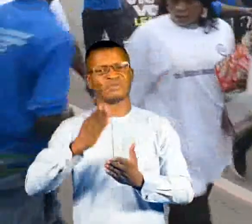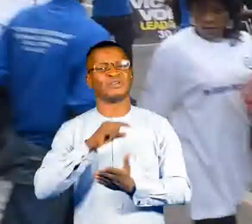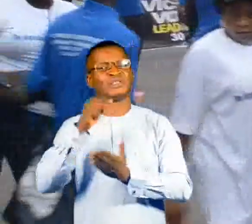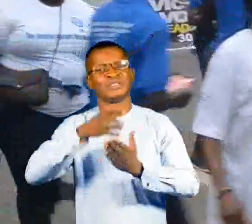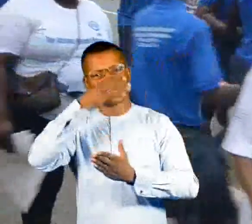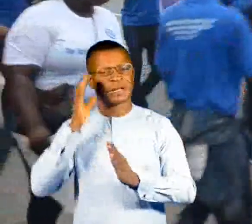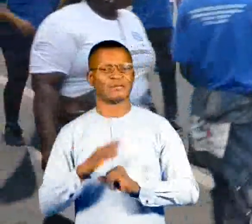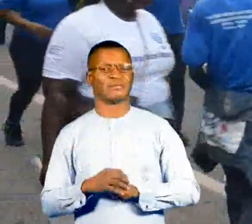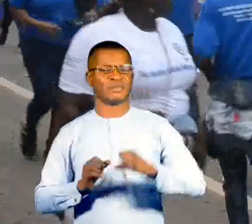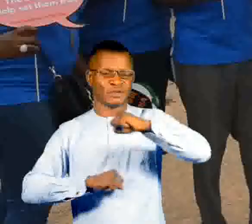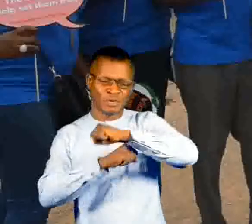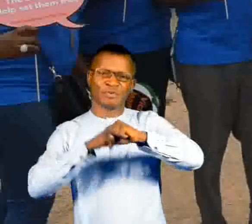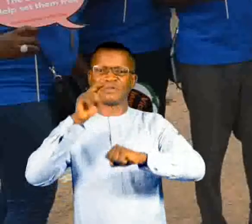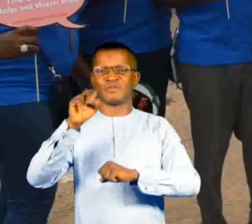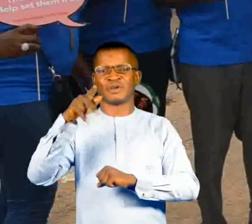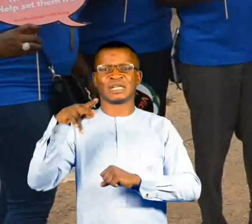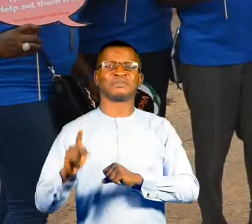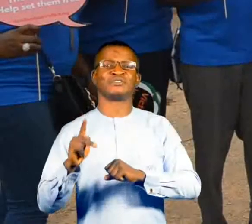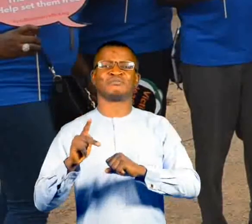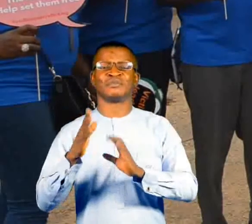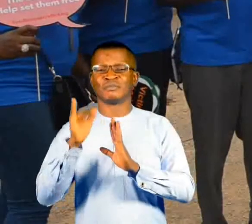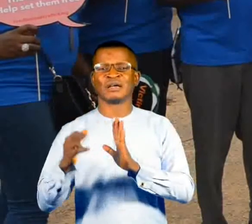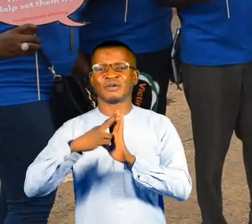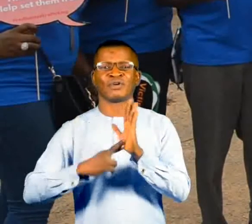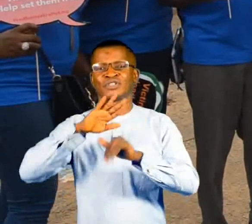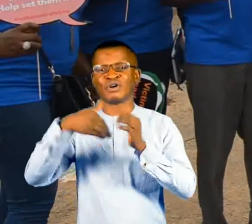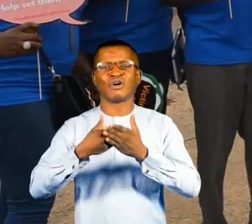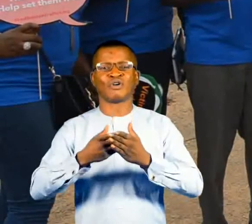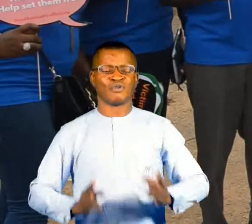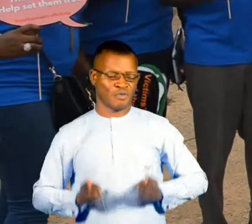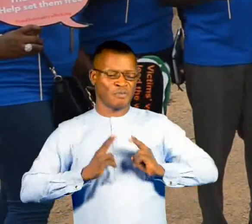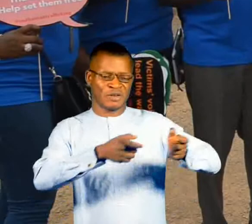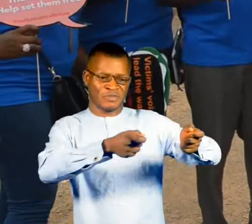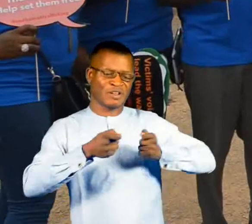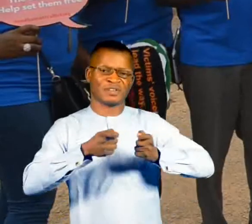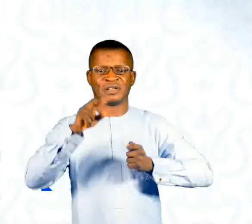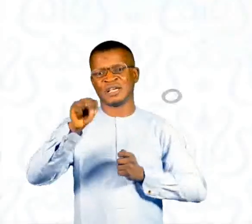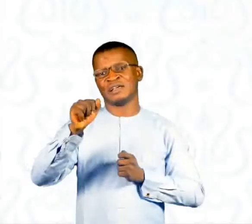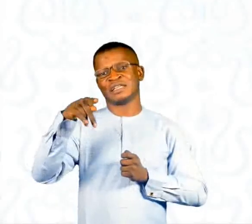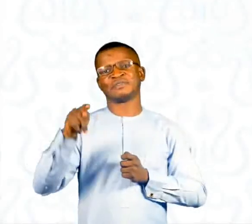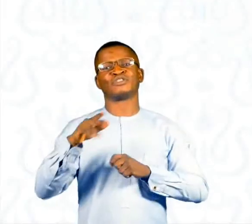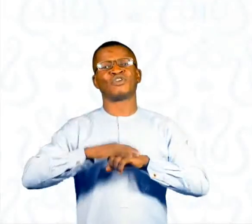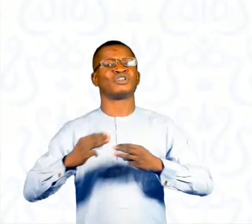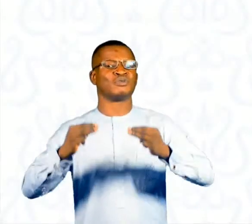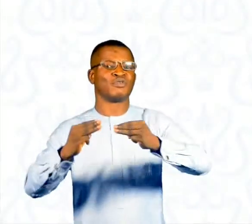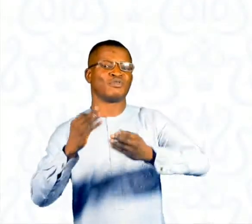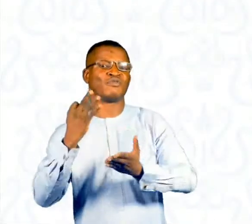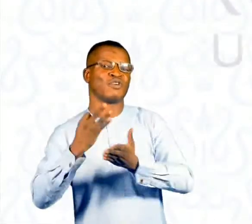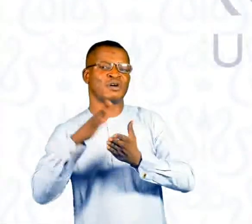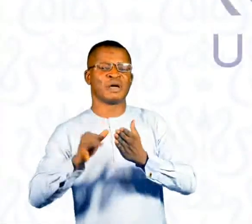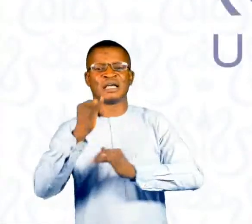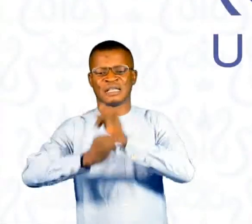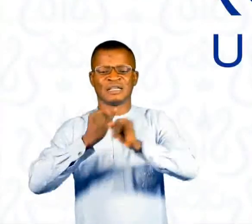public to curb this crime. Support NAPTIP by reporting all cases of human trafficking. NAPTIP On The Move